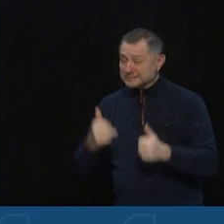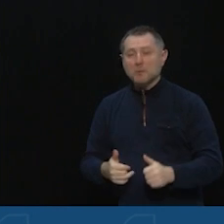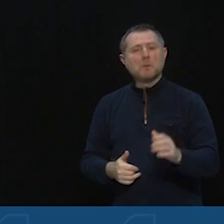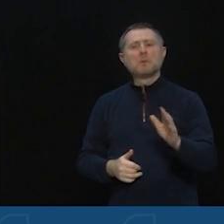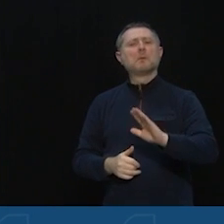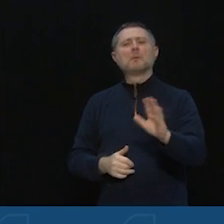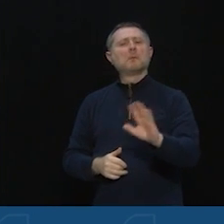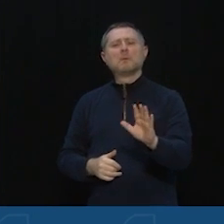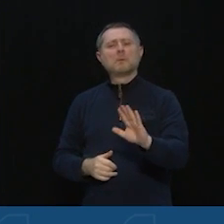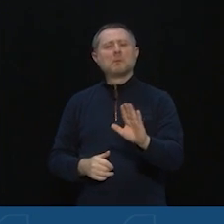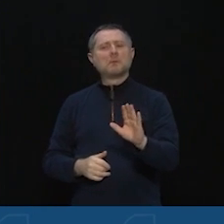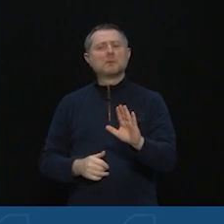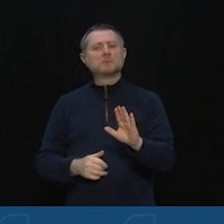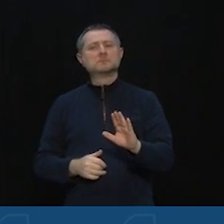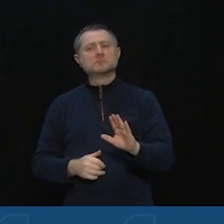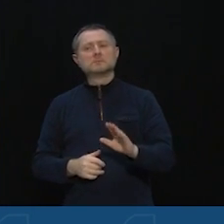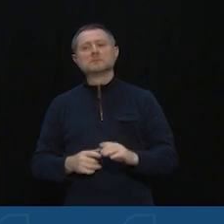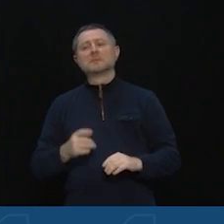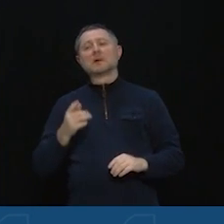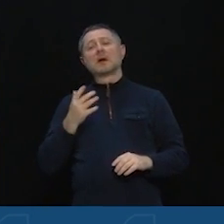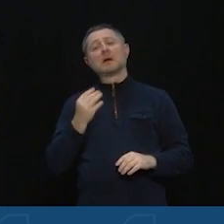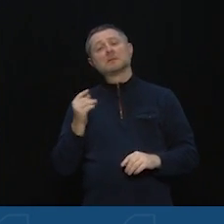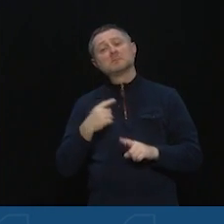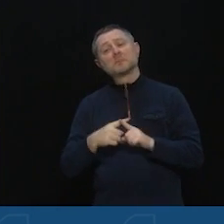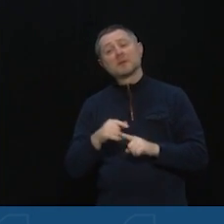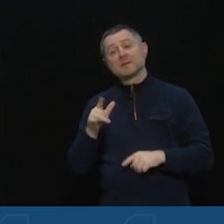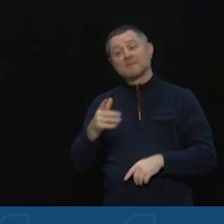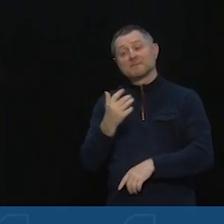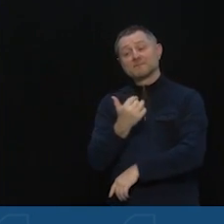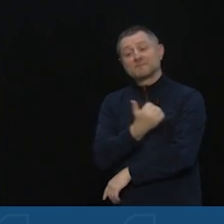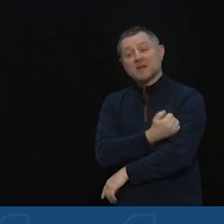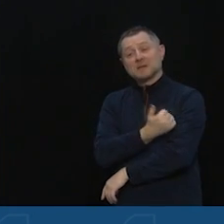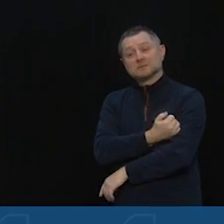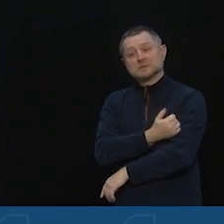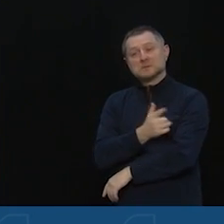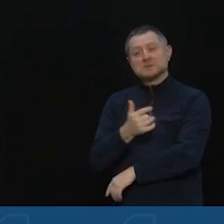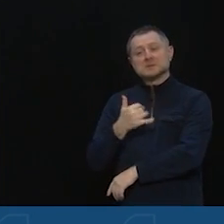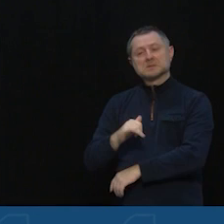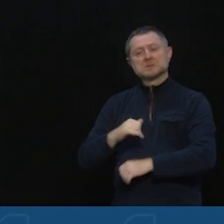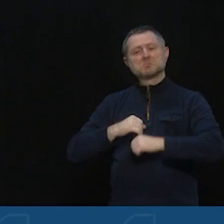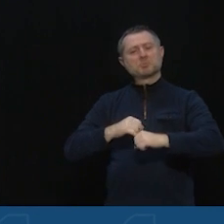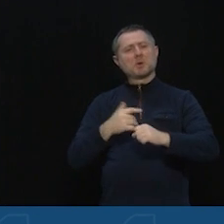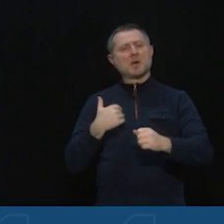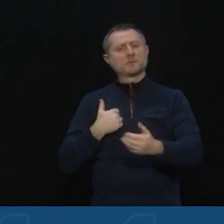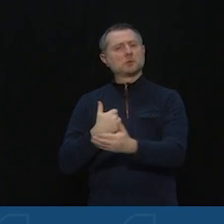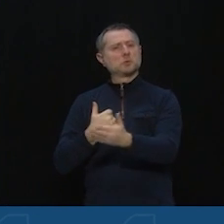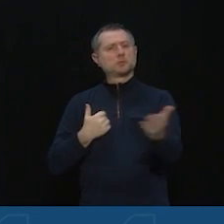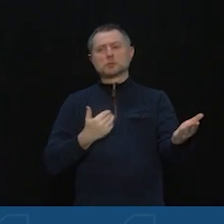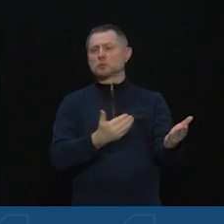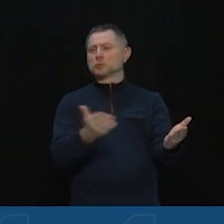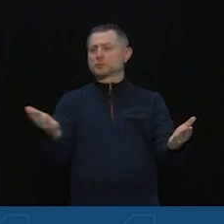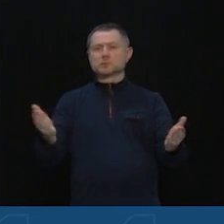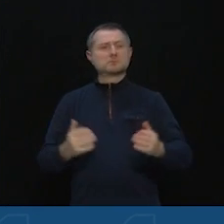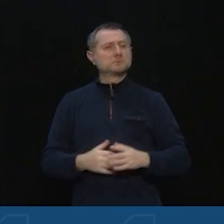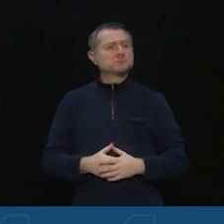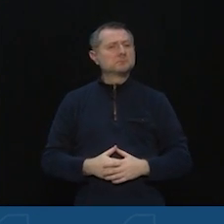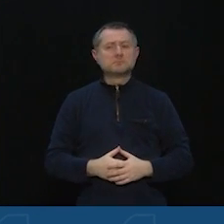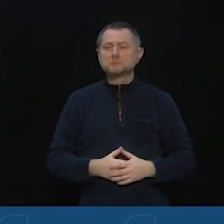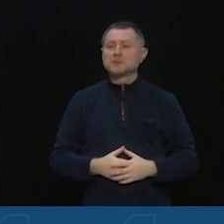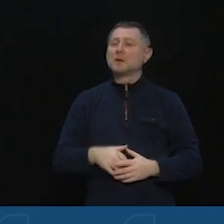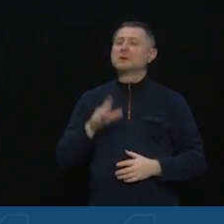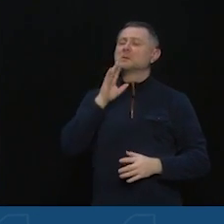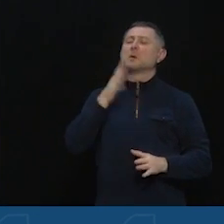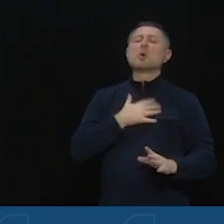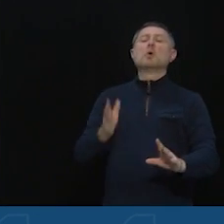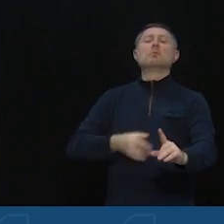more ability to evade the vaccination immunity. So if you're concerned